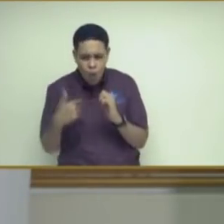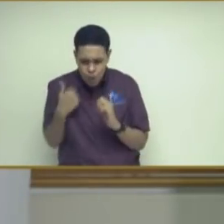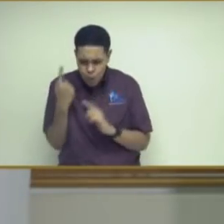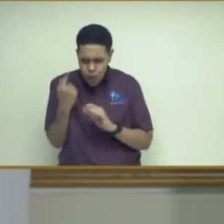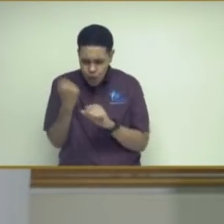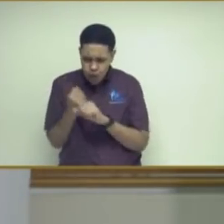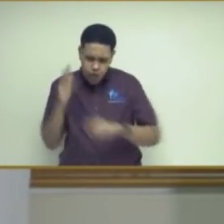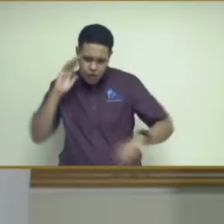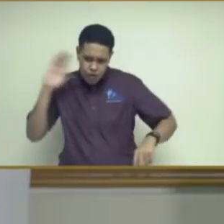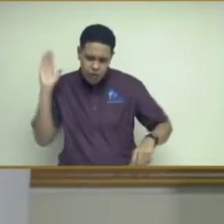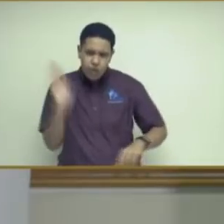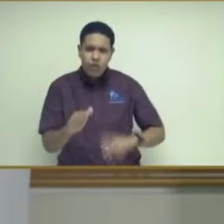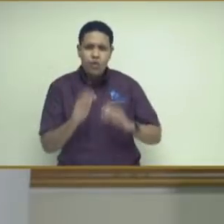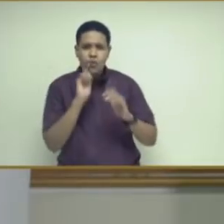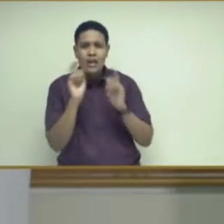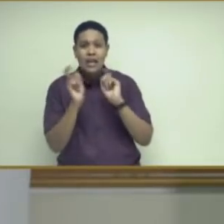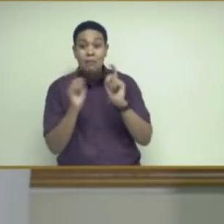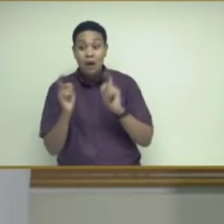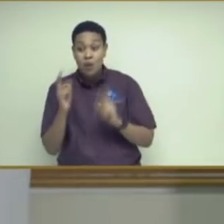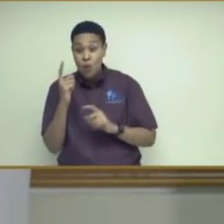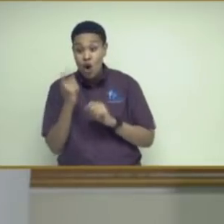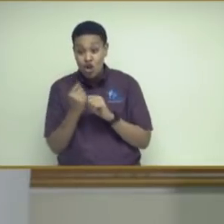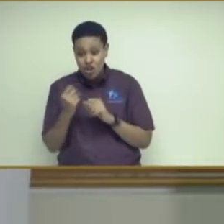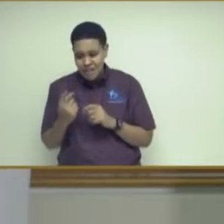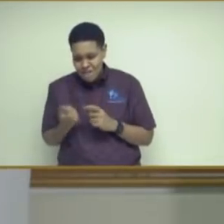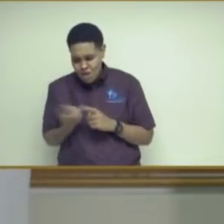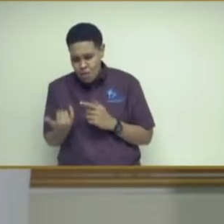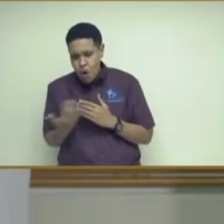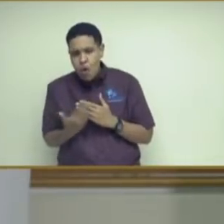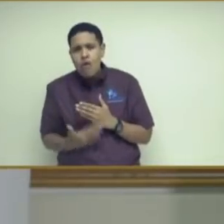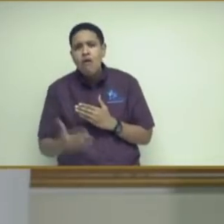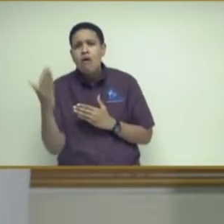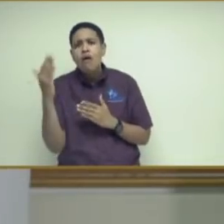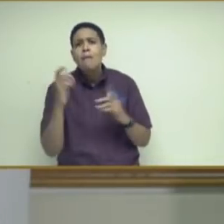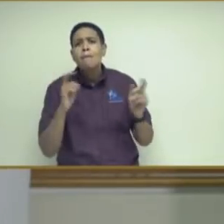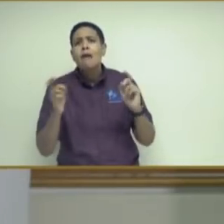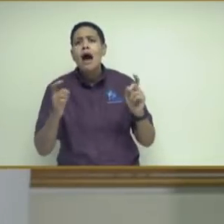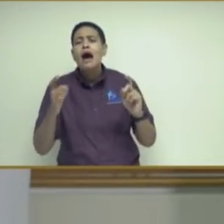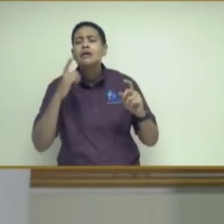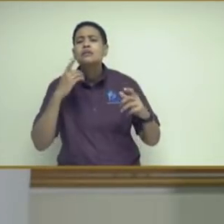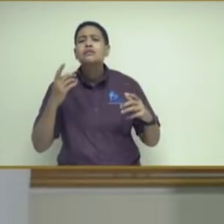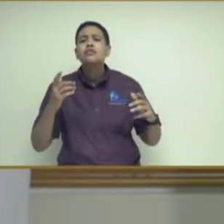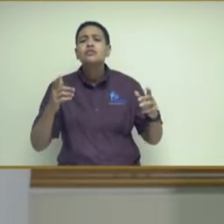manage on a parallel track, opening up the country,